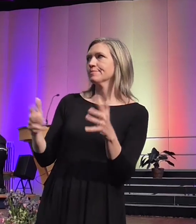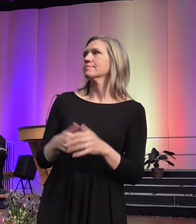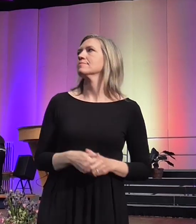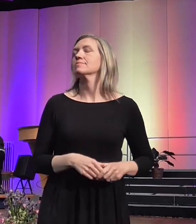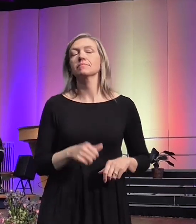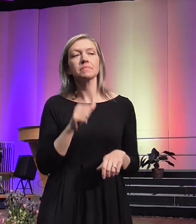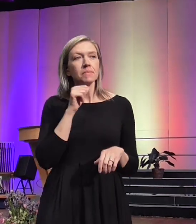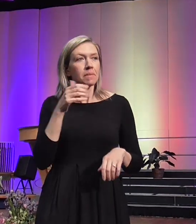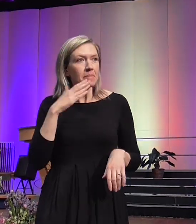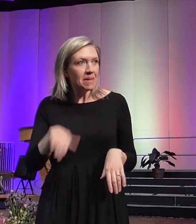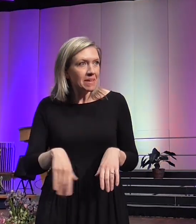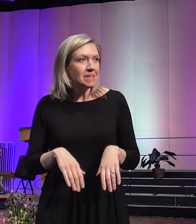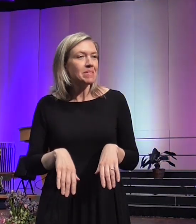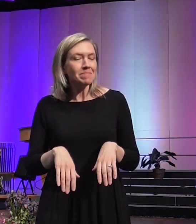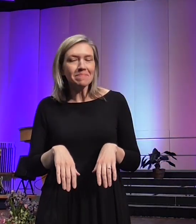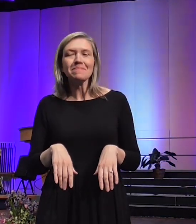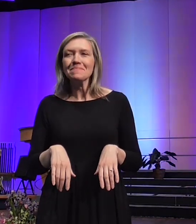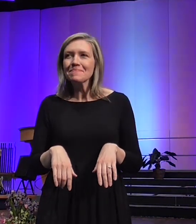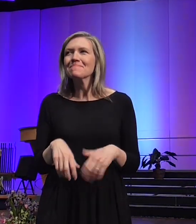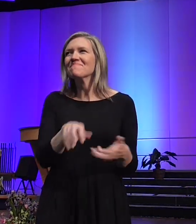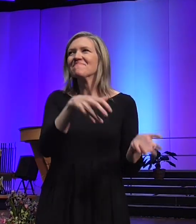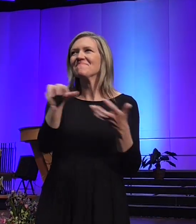That wasn't bad. That's good.